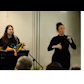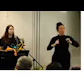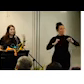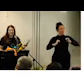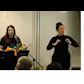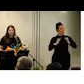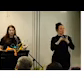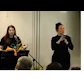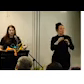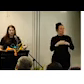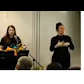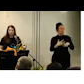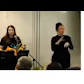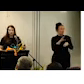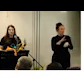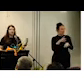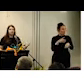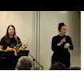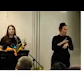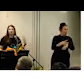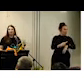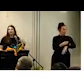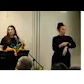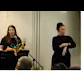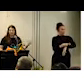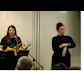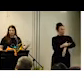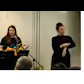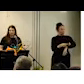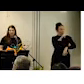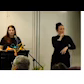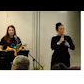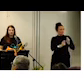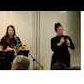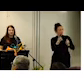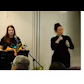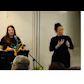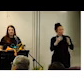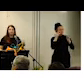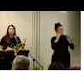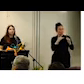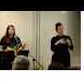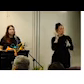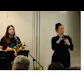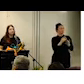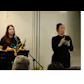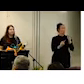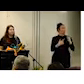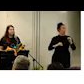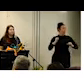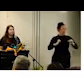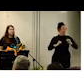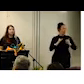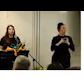blood test, there's no scan a doctor can do to diagnose it. It's all in our behavior. And while some kids get diagnosed earlier,